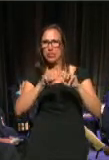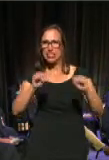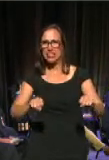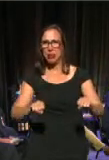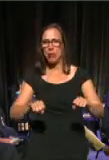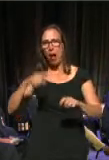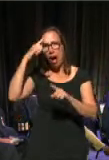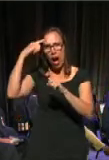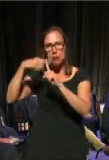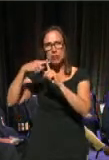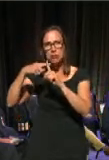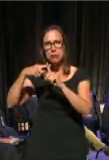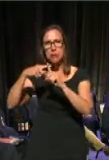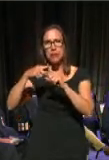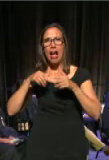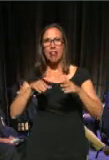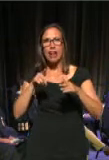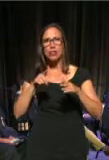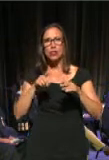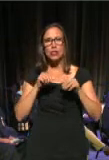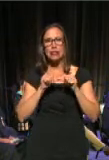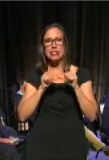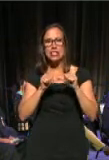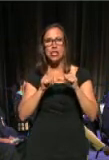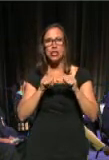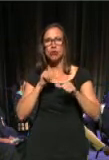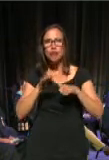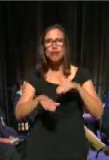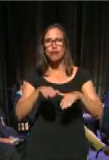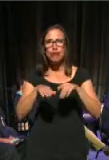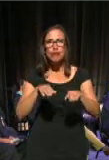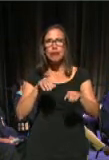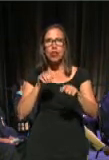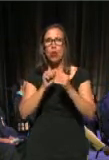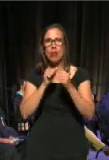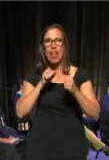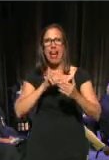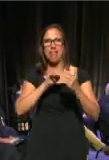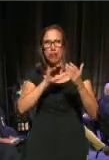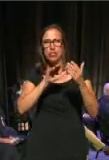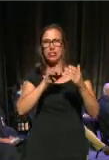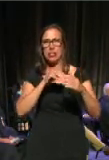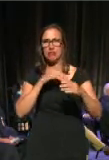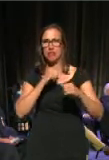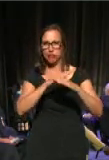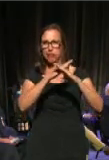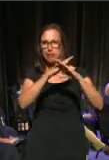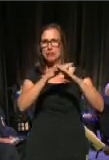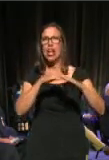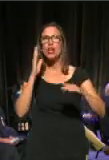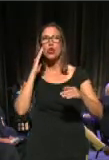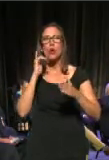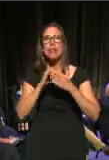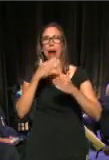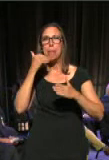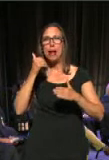Optimism allows us to keep moving forward in the face of adversity, knowing that a better day is coming.